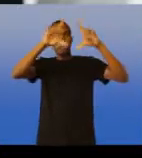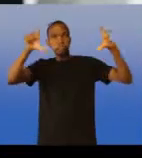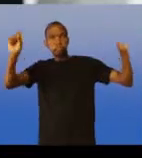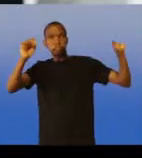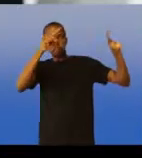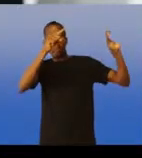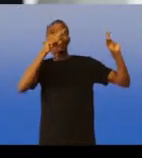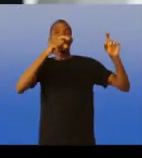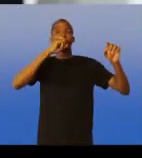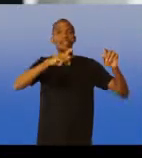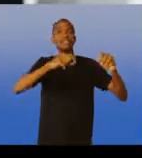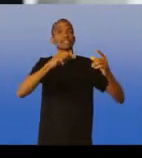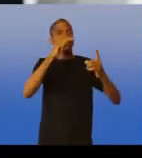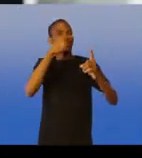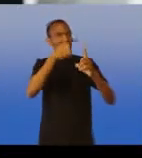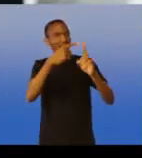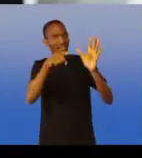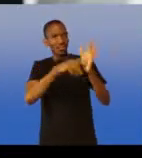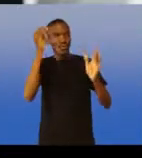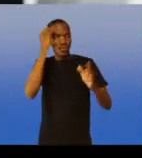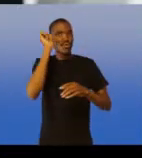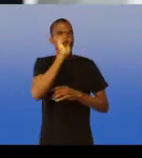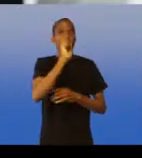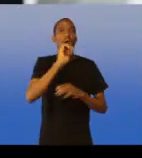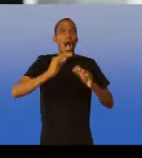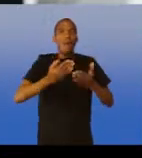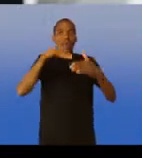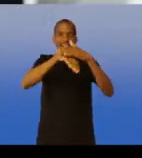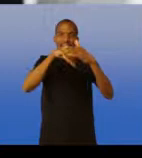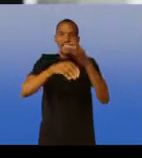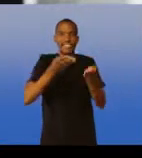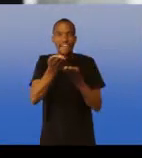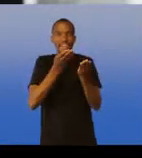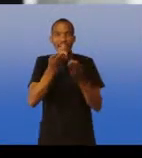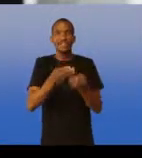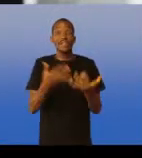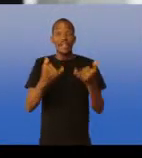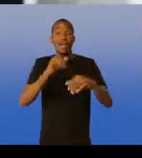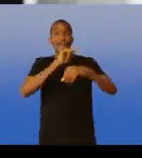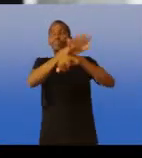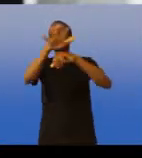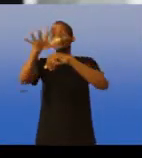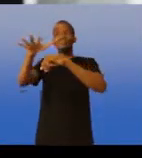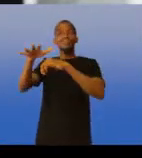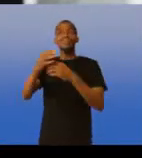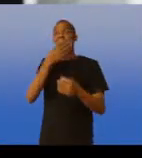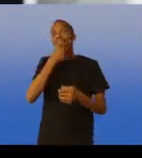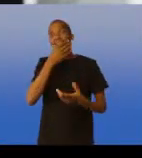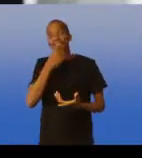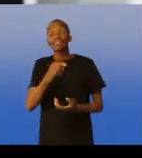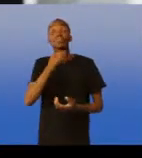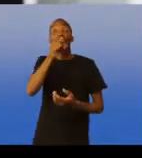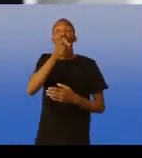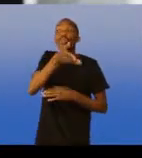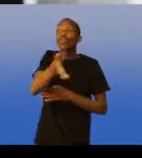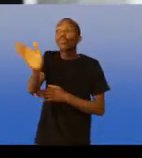gateway to accessing our services. So our message is very, very simple. Go test so